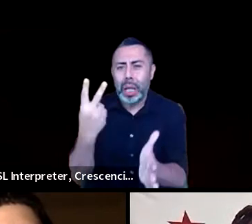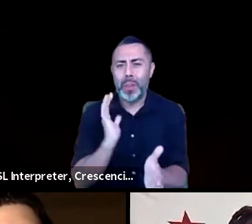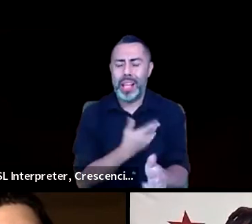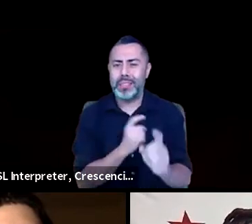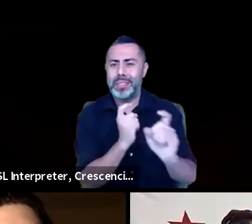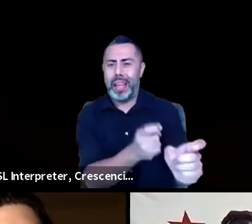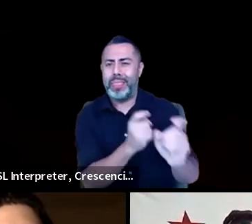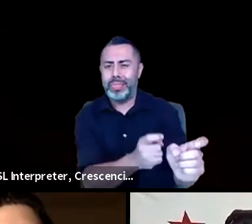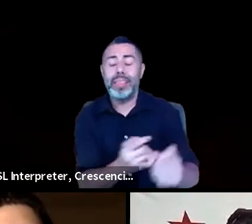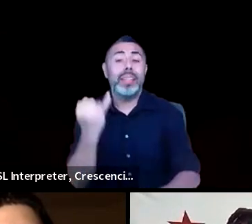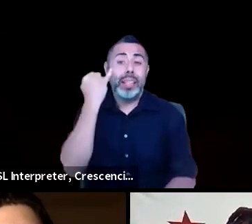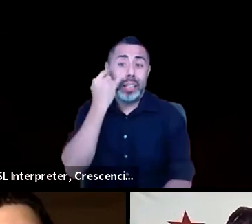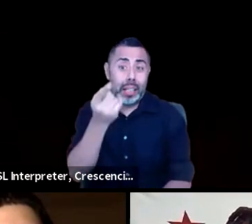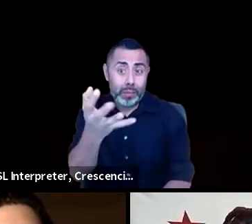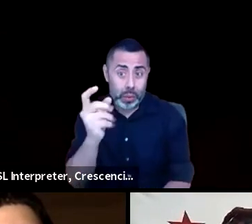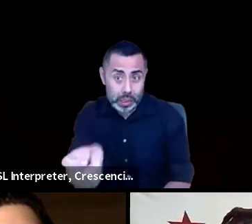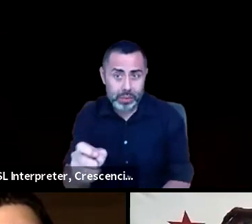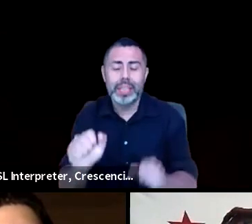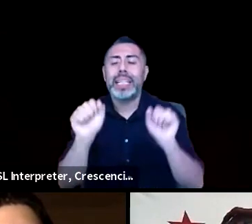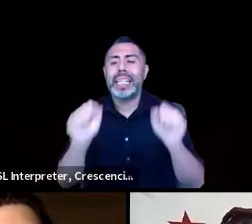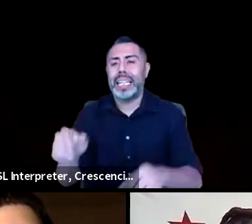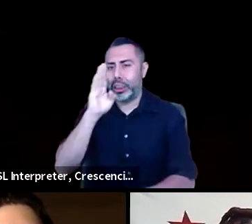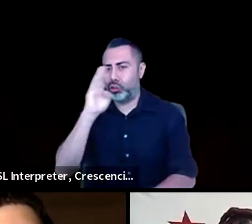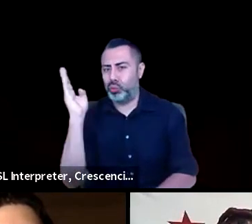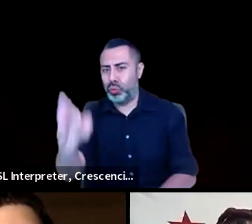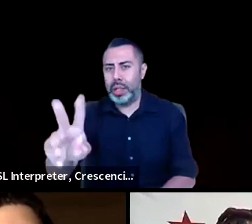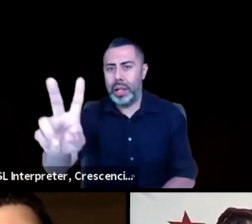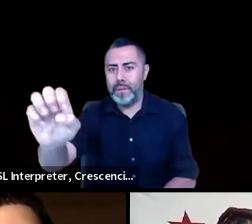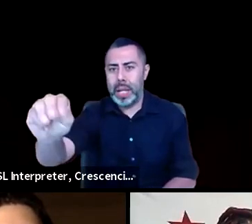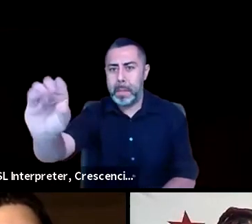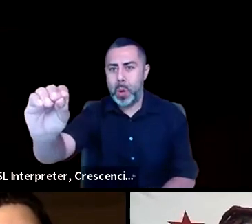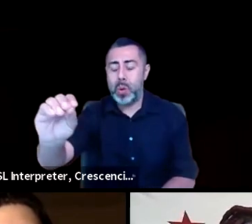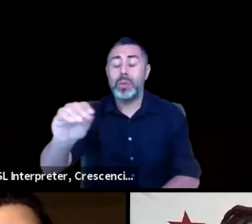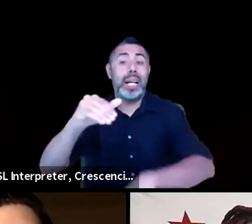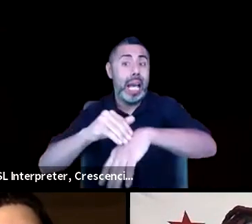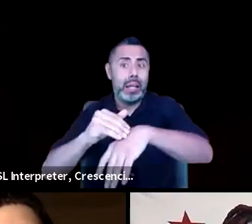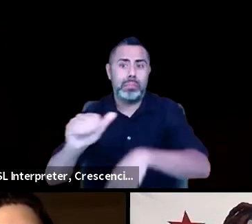contribute, you can Venmo us directly to